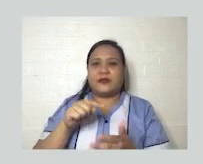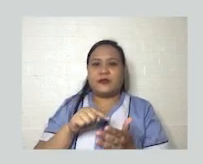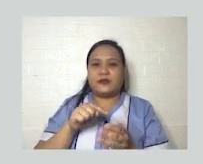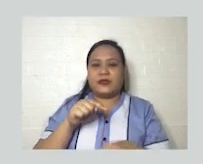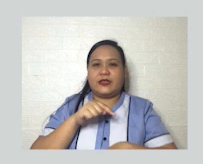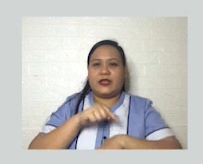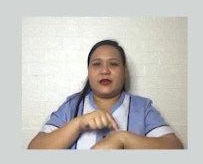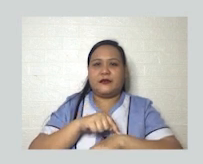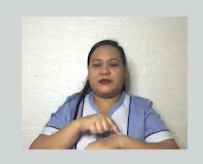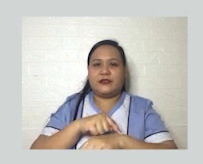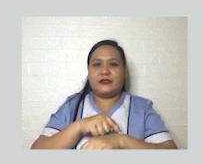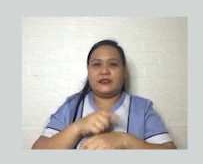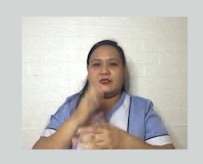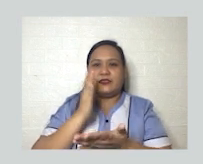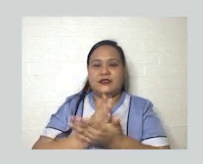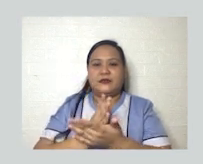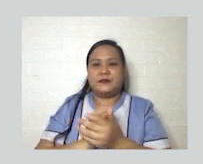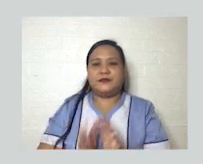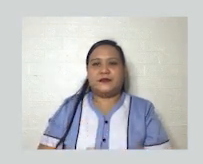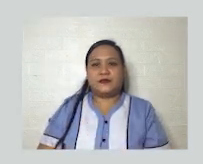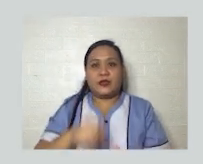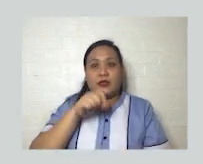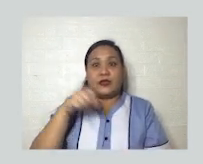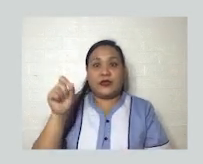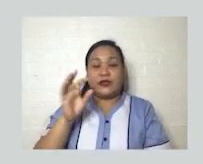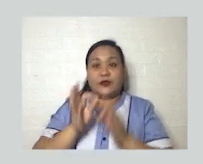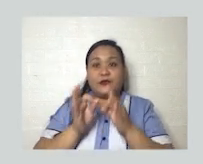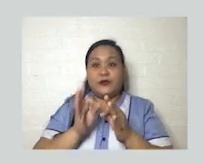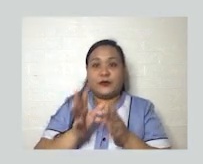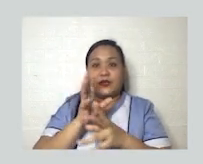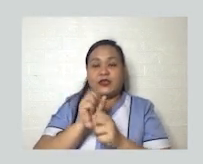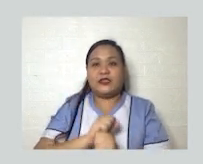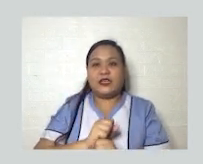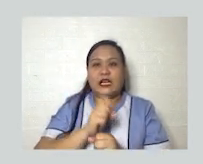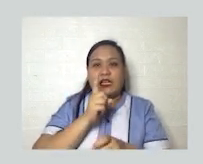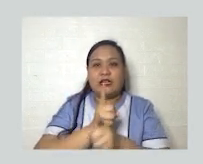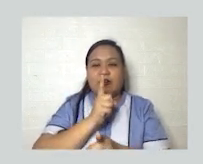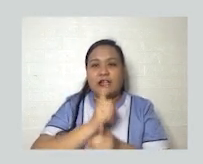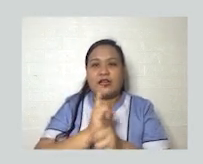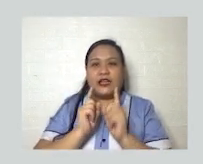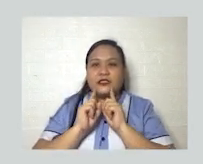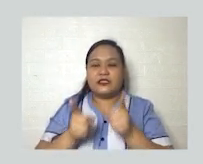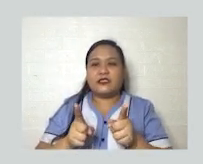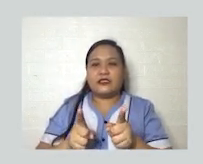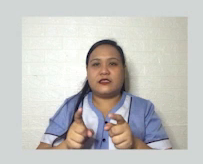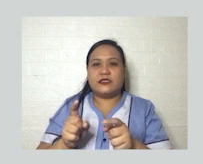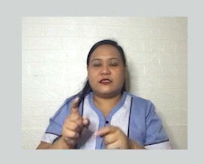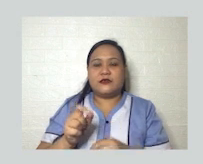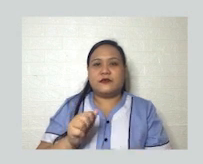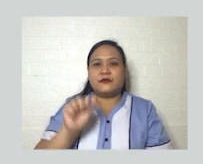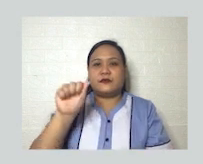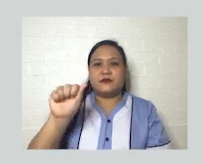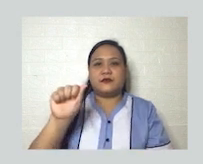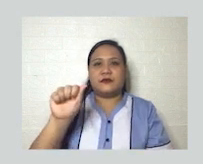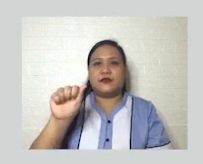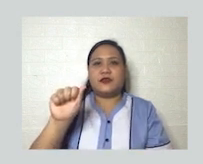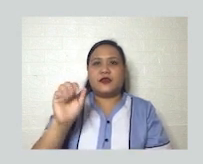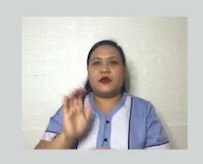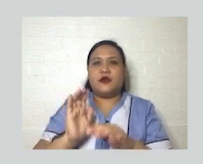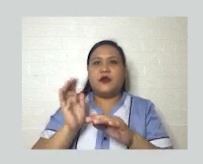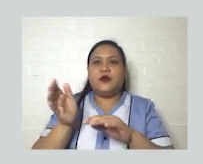Okay, time is up. Let us check if you got the correct answers. Letter